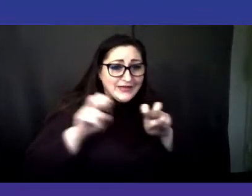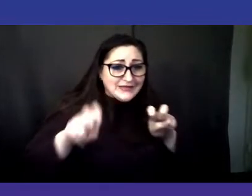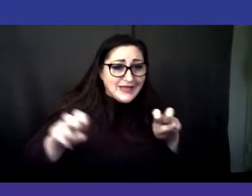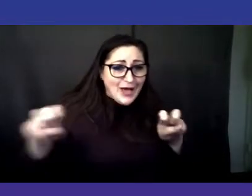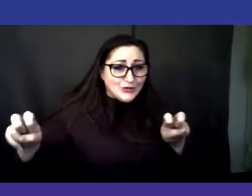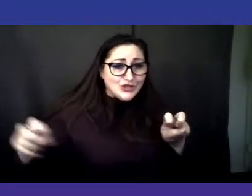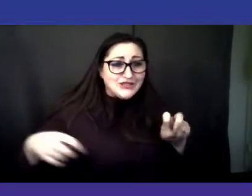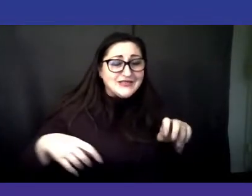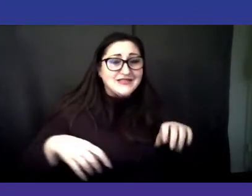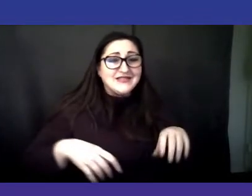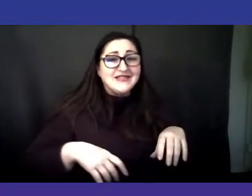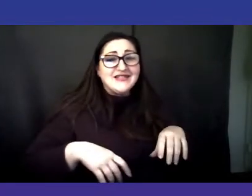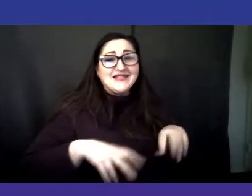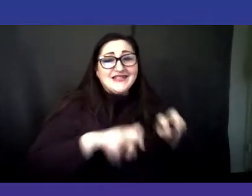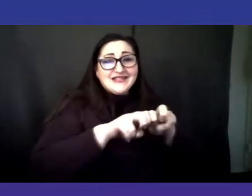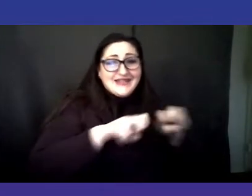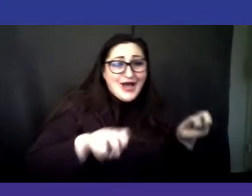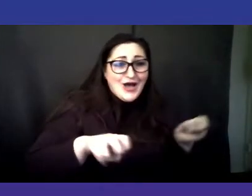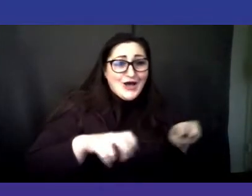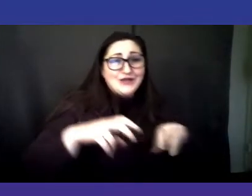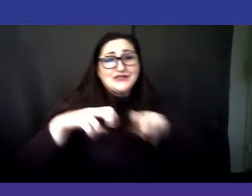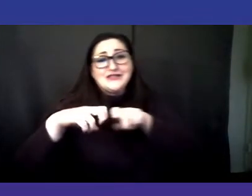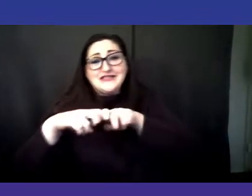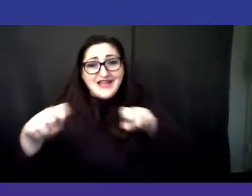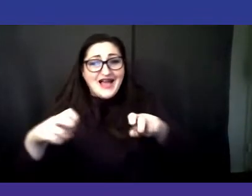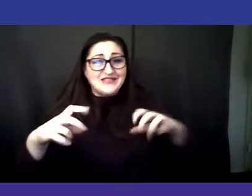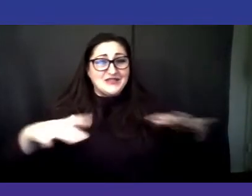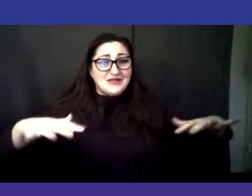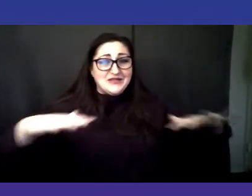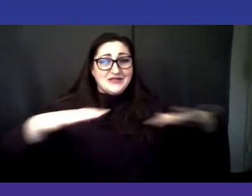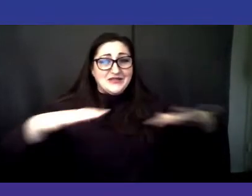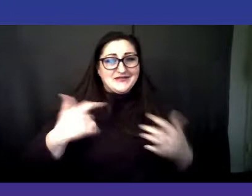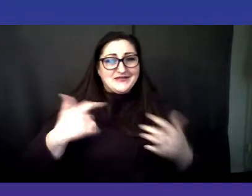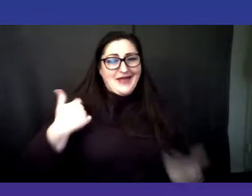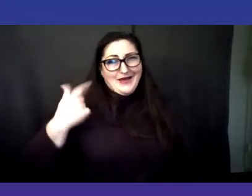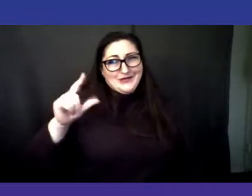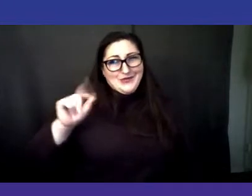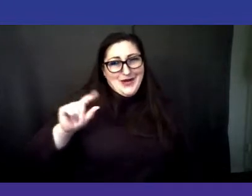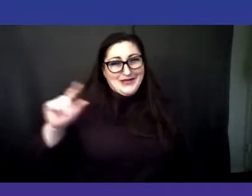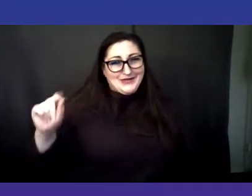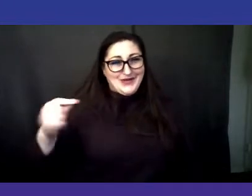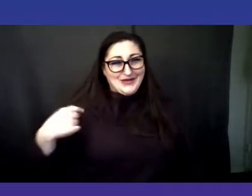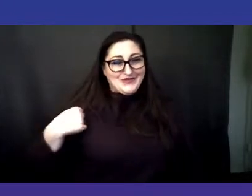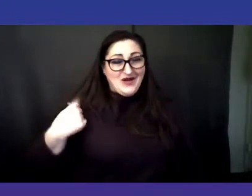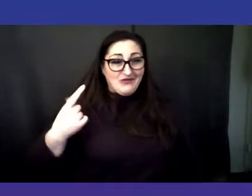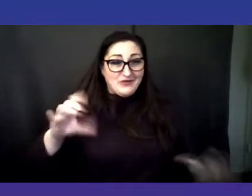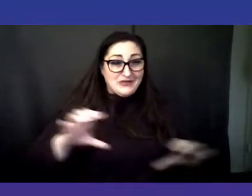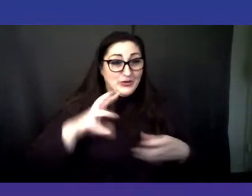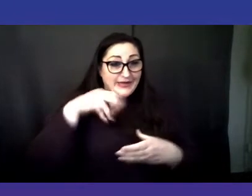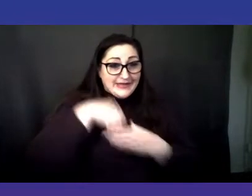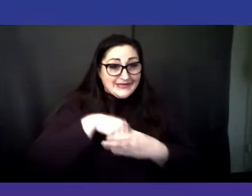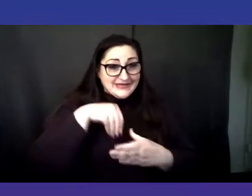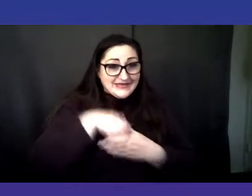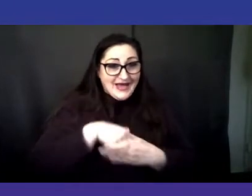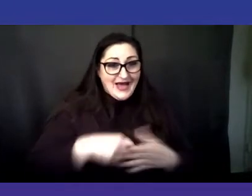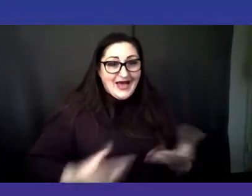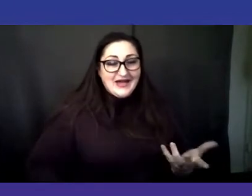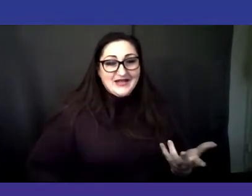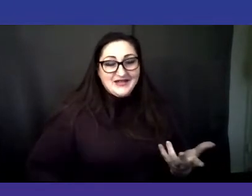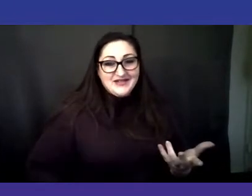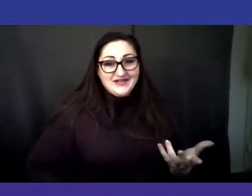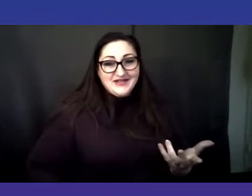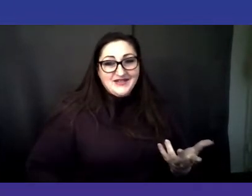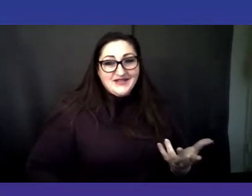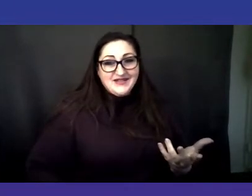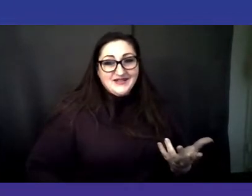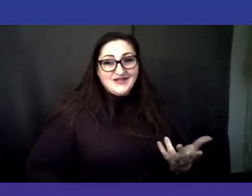between the spaces that we've been spending in, let's say, the 2020s inside, have now kind of elaborated beautifully. And